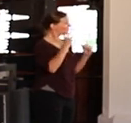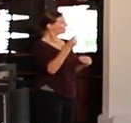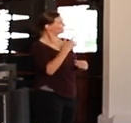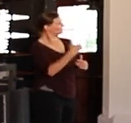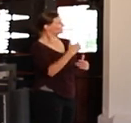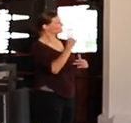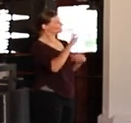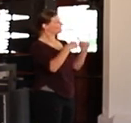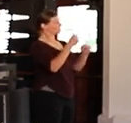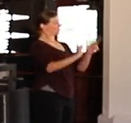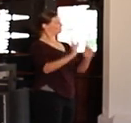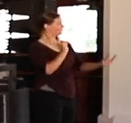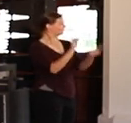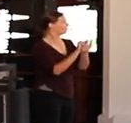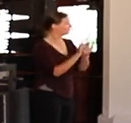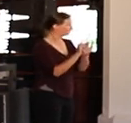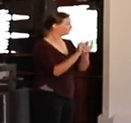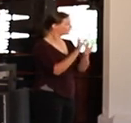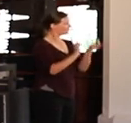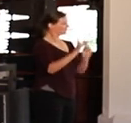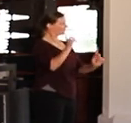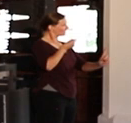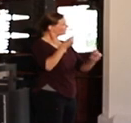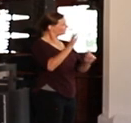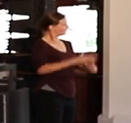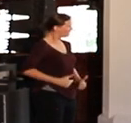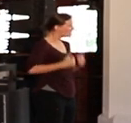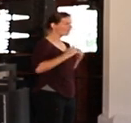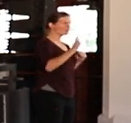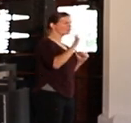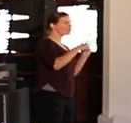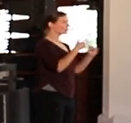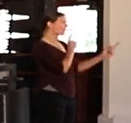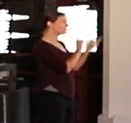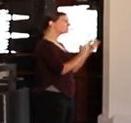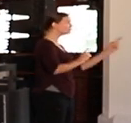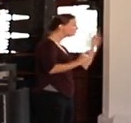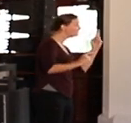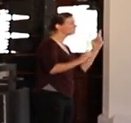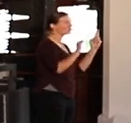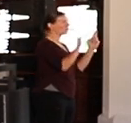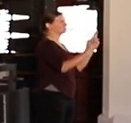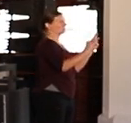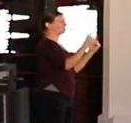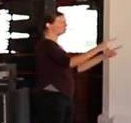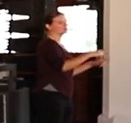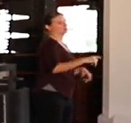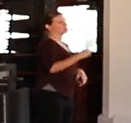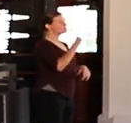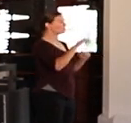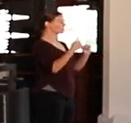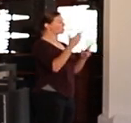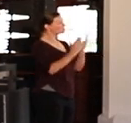people. They talk about the people who made an impact. They talk about meeting their best friends at the time. They talk about some of